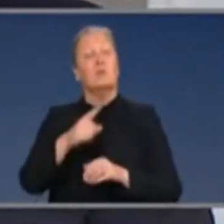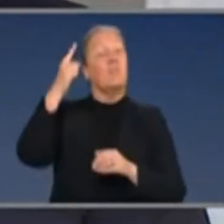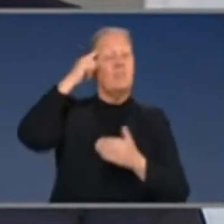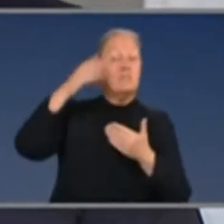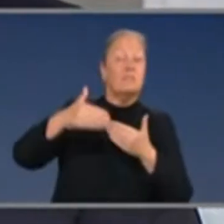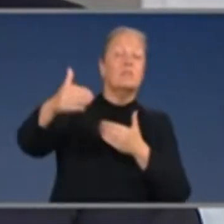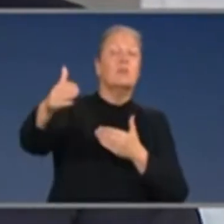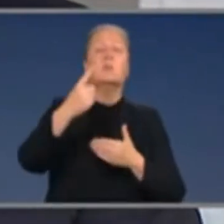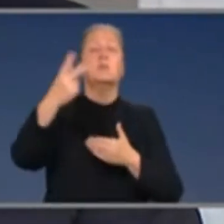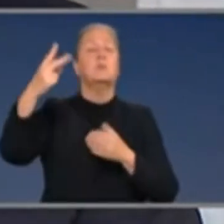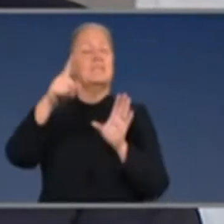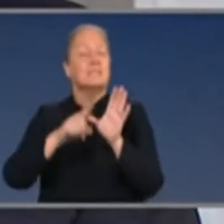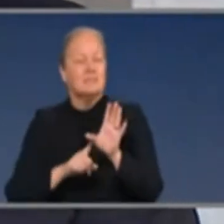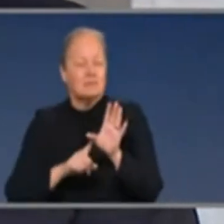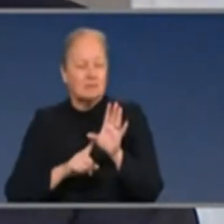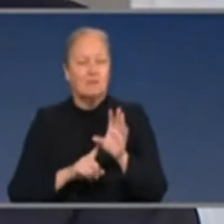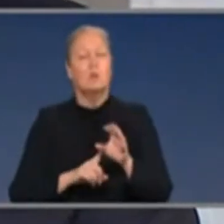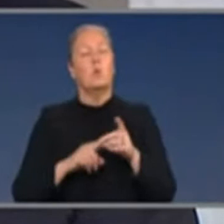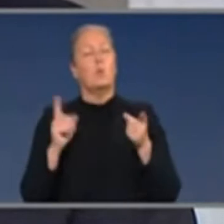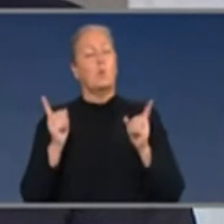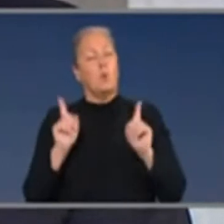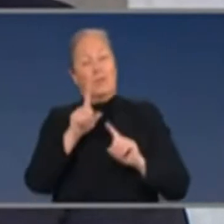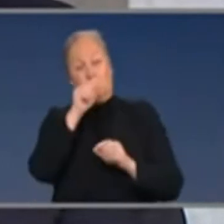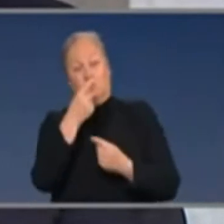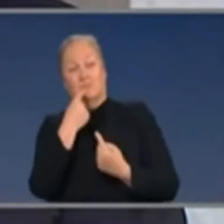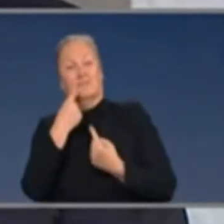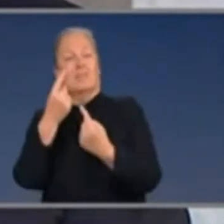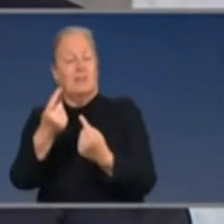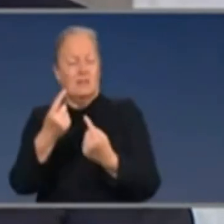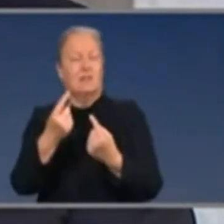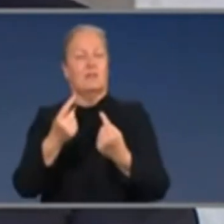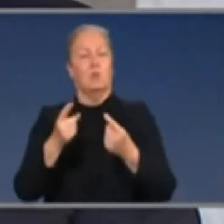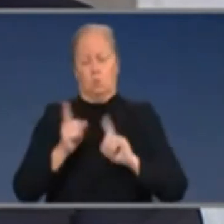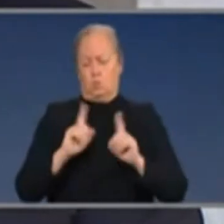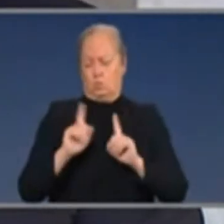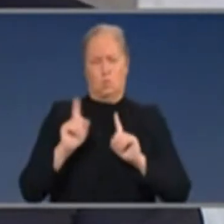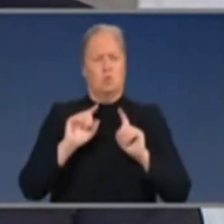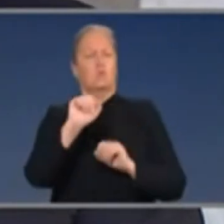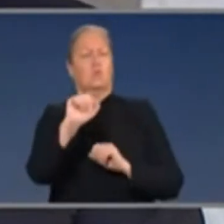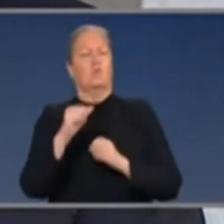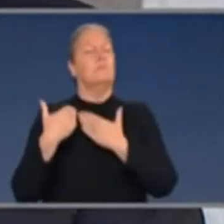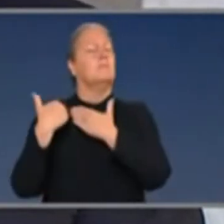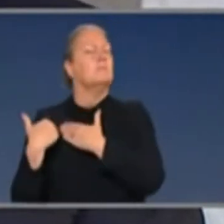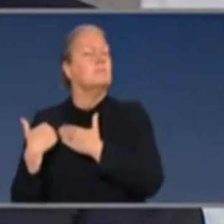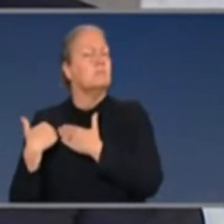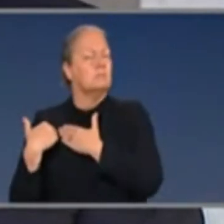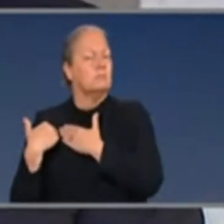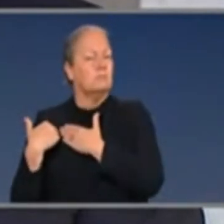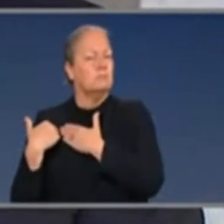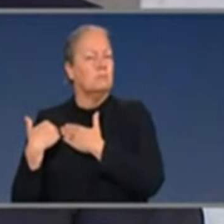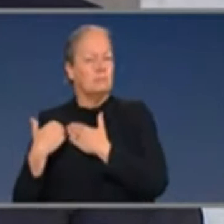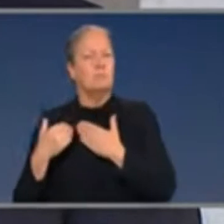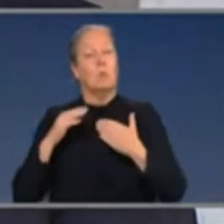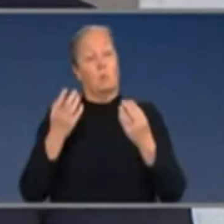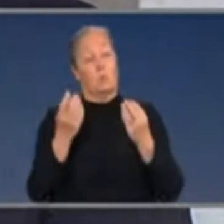are seeing failures, what reassurance can you give that the onus of responsibility for that is still going to be with the